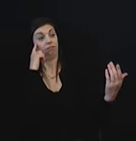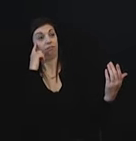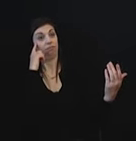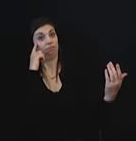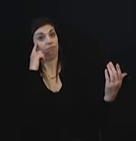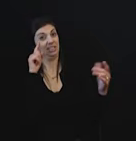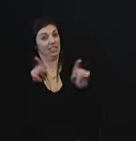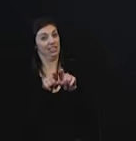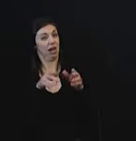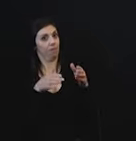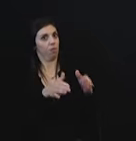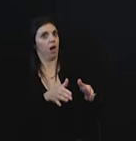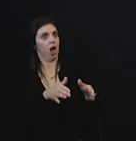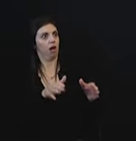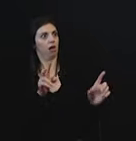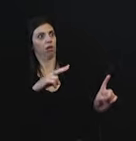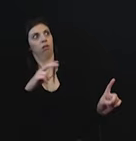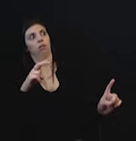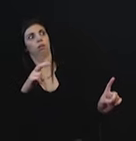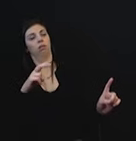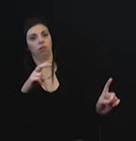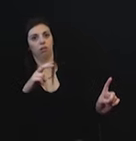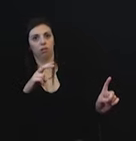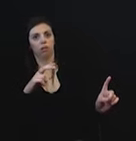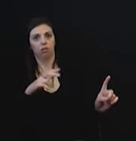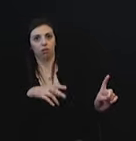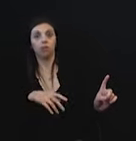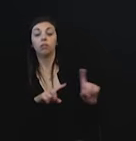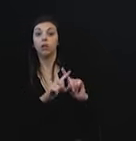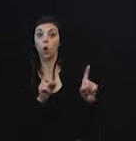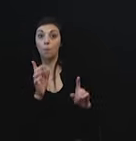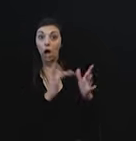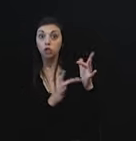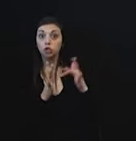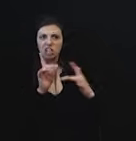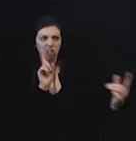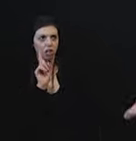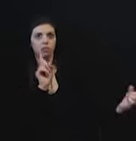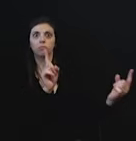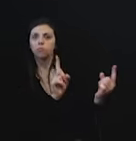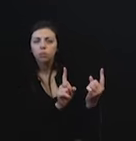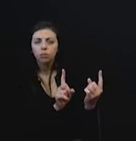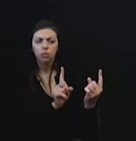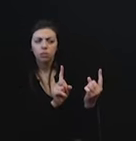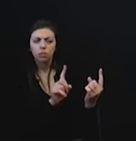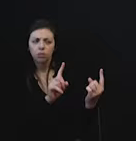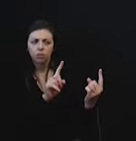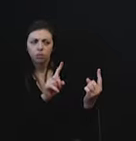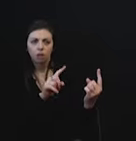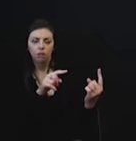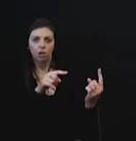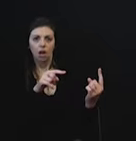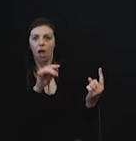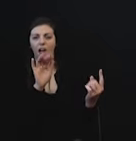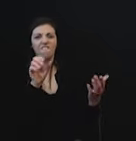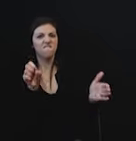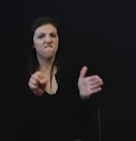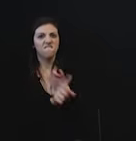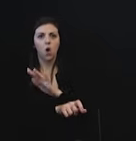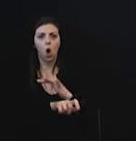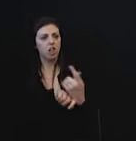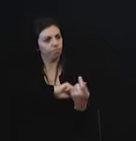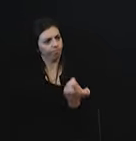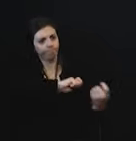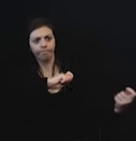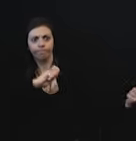Maybe not in the way some of you have thought. But as Jesus encountered this person, what occurred was full transformation from